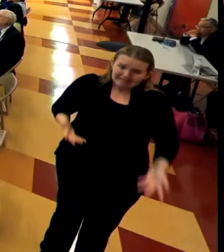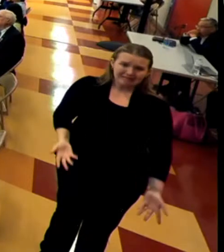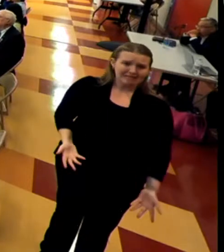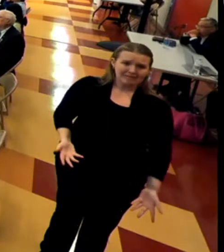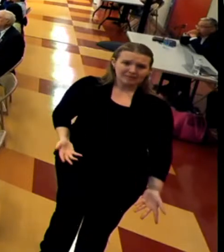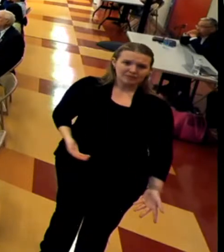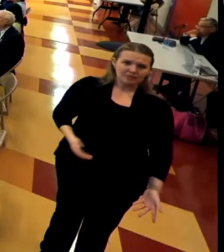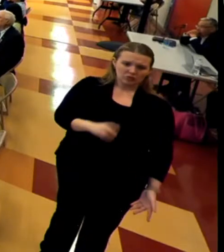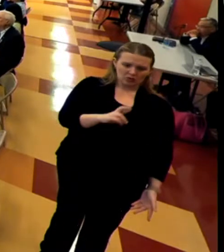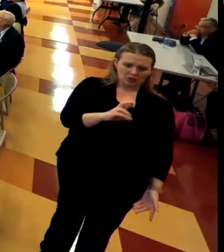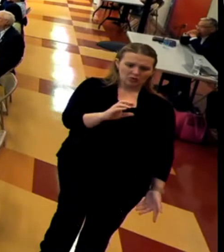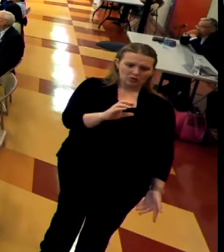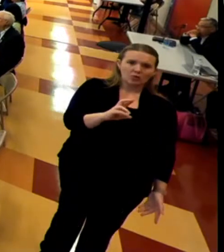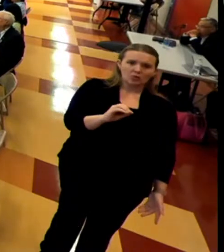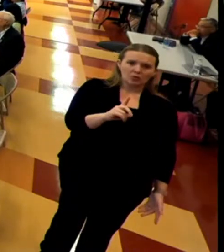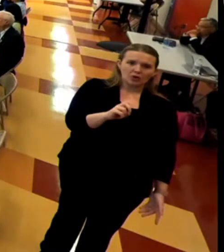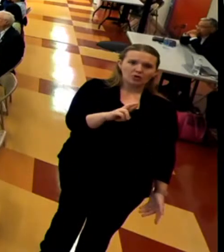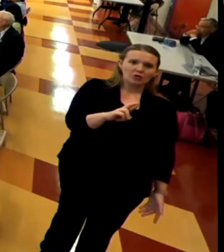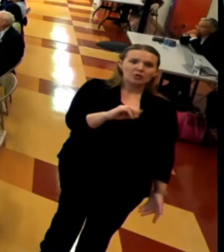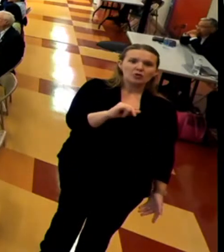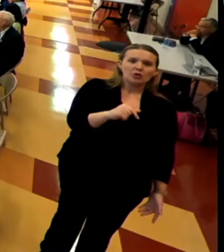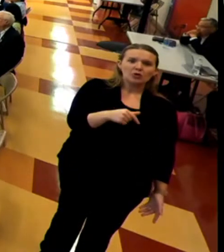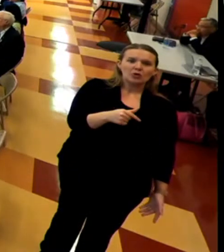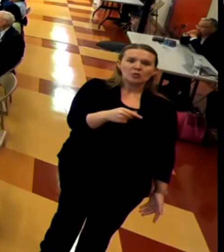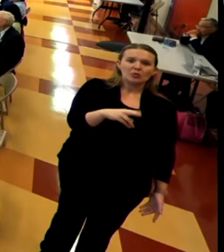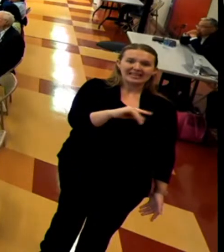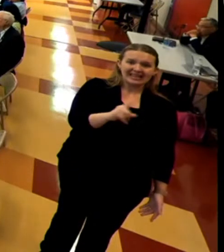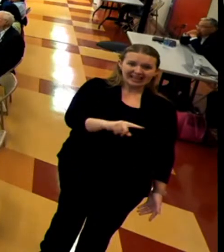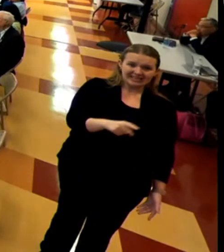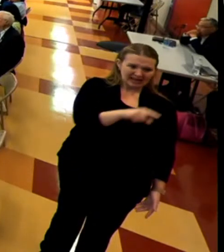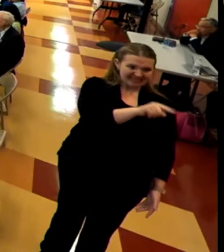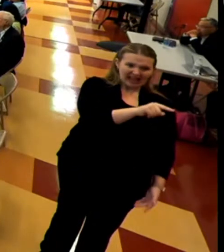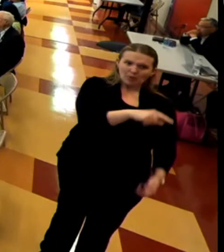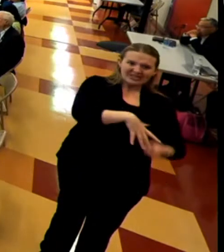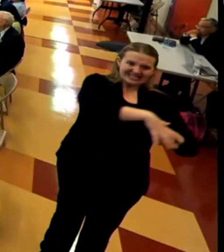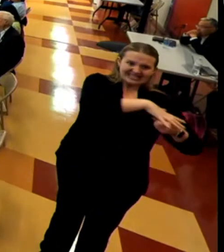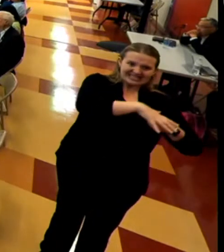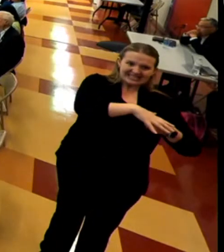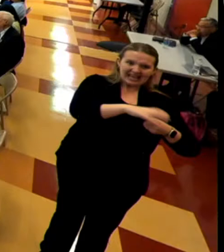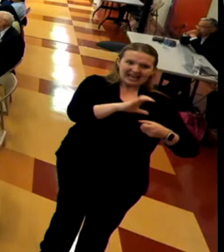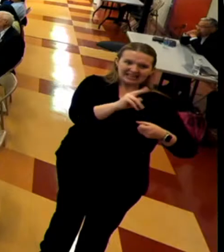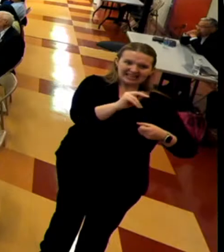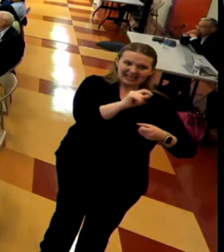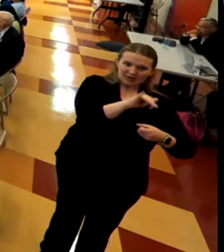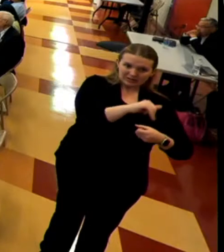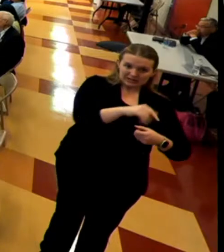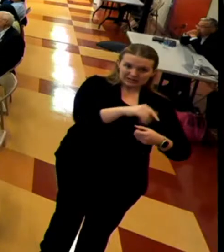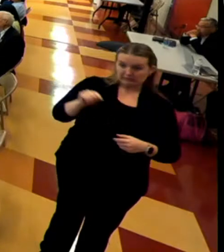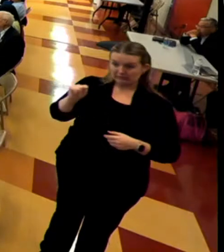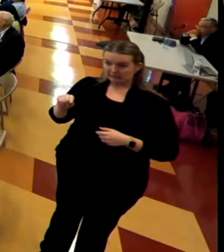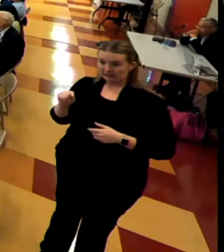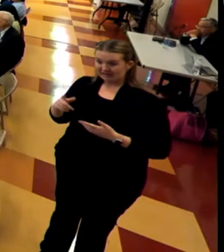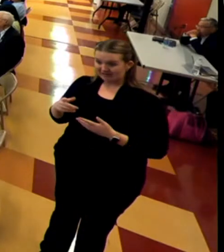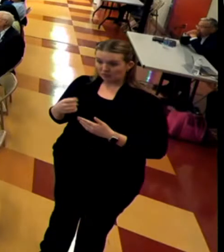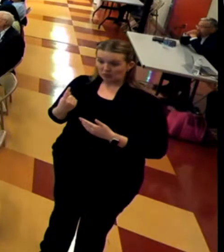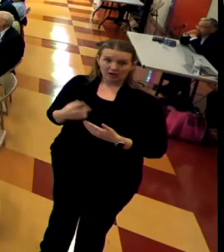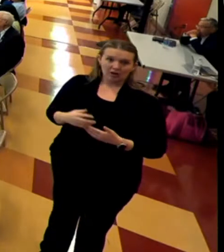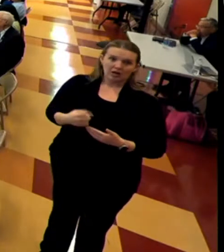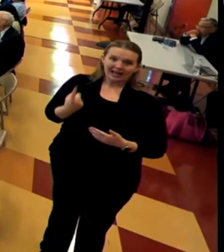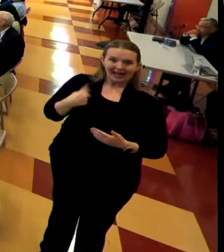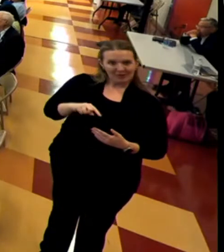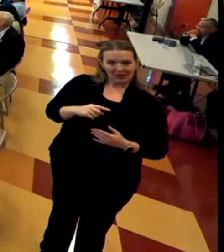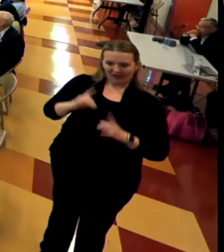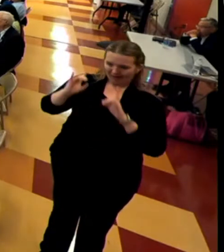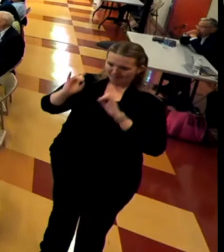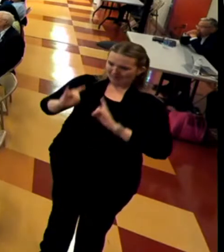have Rodriguez up here, but that's a county park. But inside D6, that's our go-to park. We're even looking at maybe getting some pavilions out there and